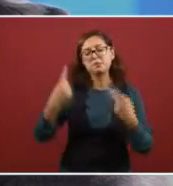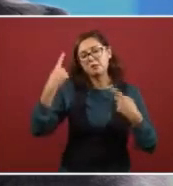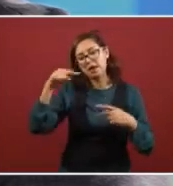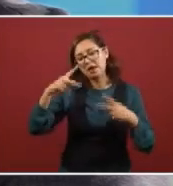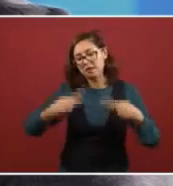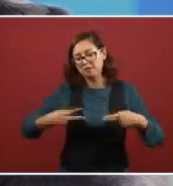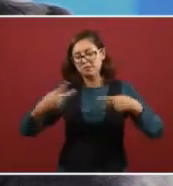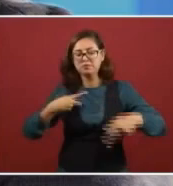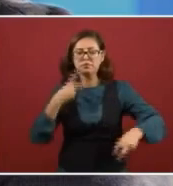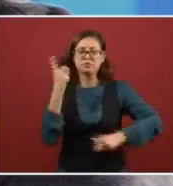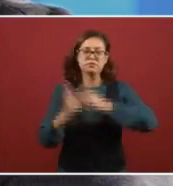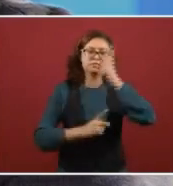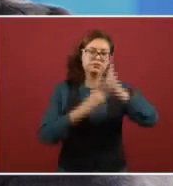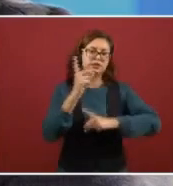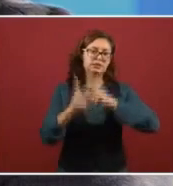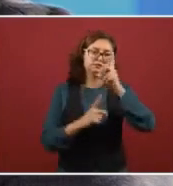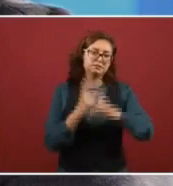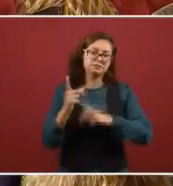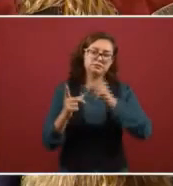thousand